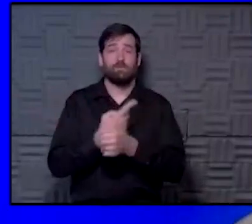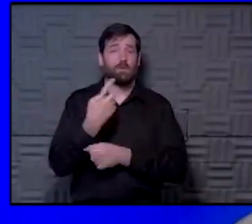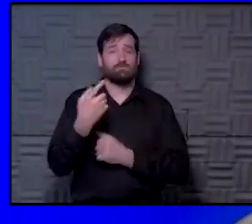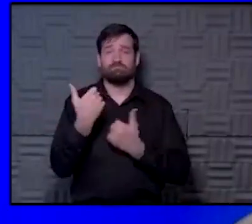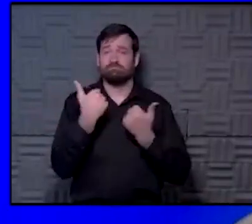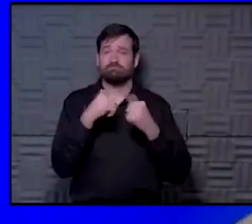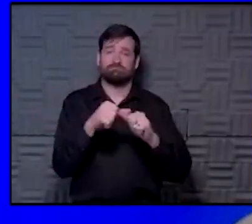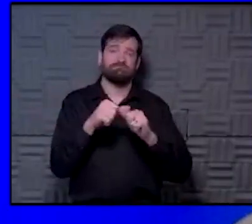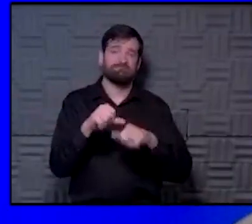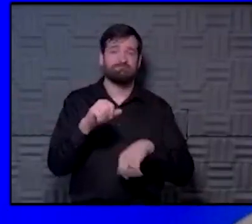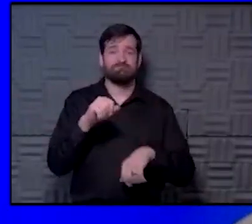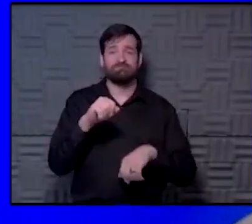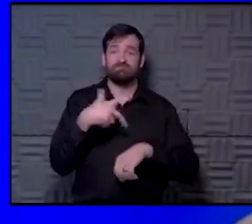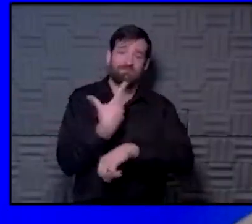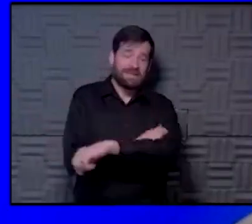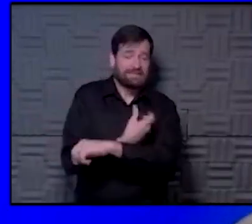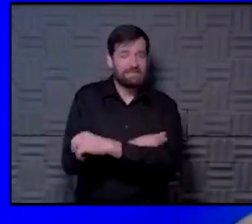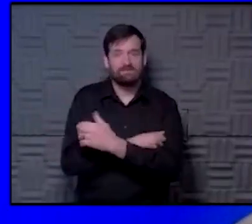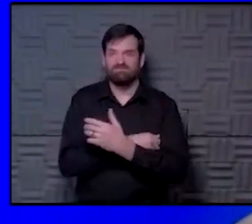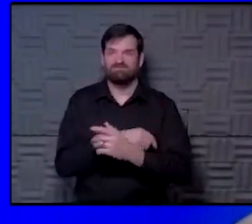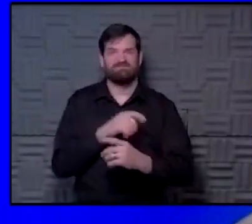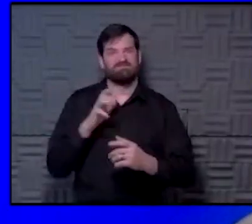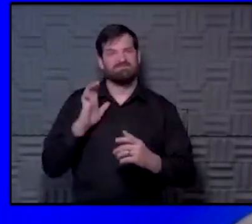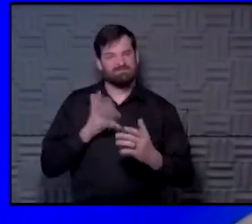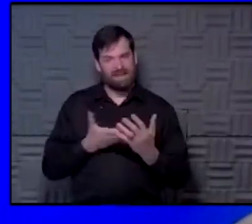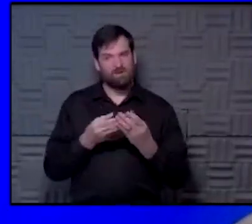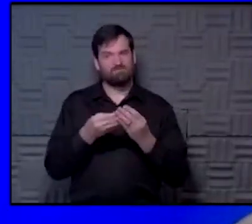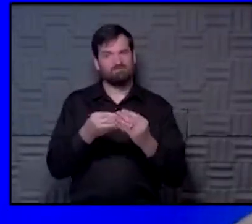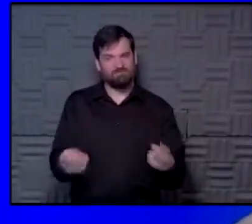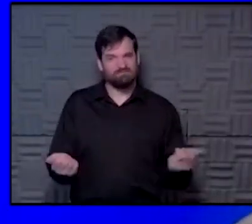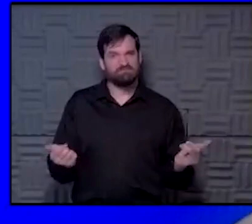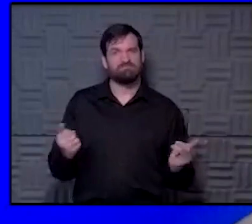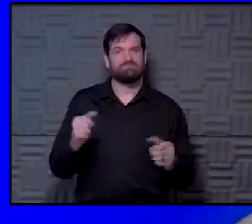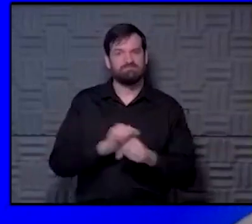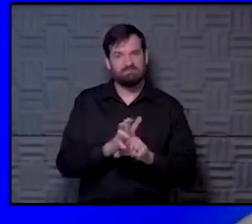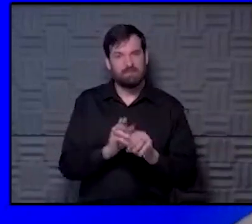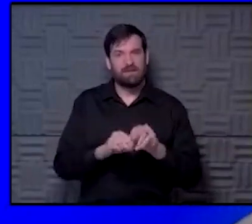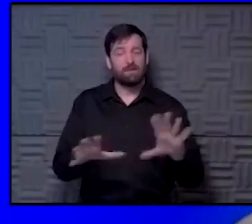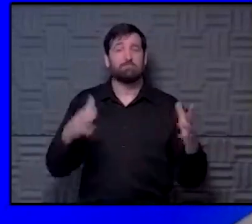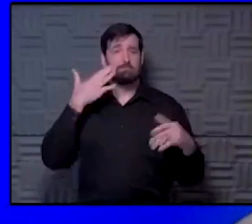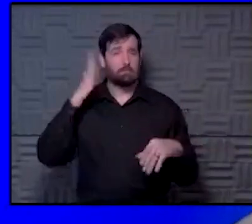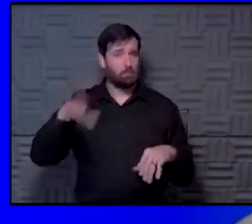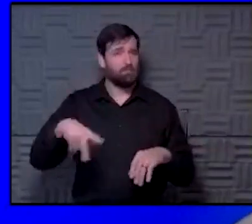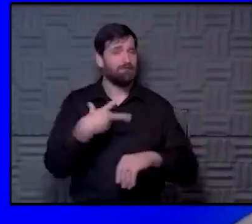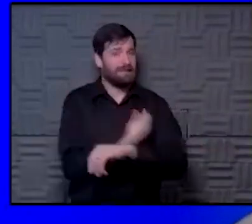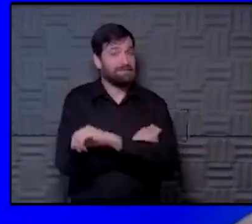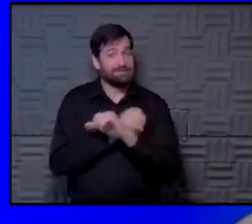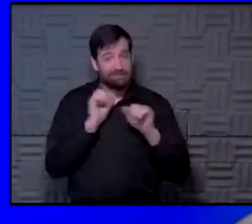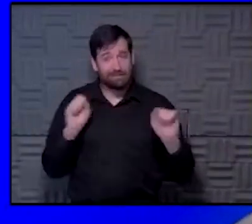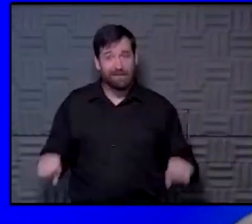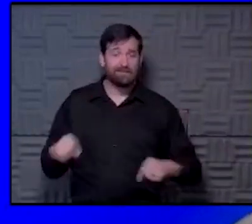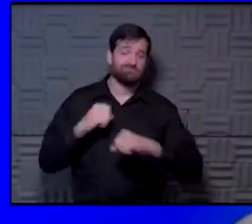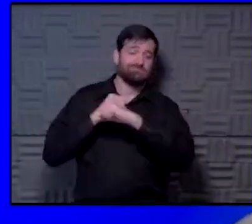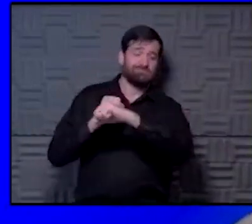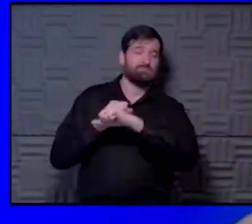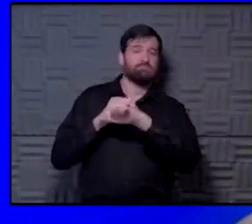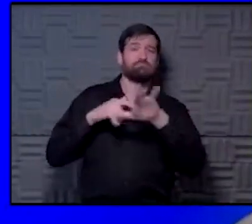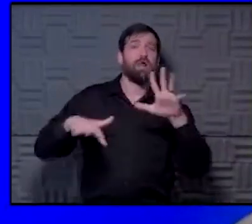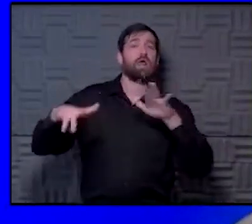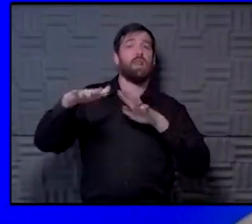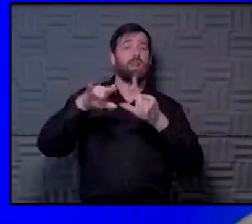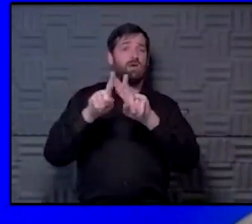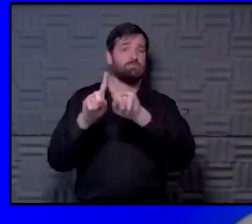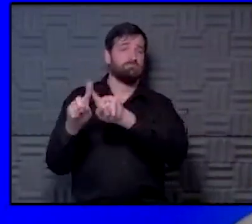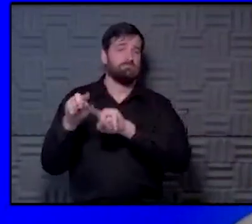continue to get vaccinated. That is my final thought. That is our way out of the pandemic. We know that the vaccines can even help us against the circulating